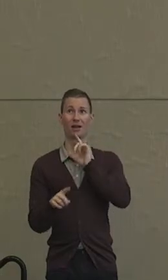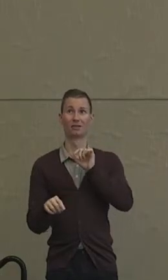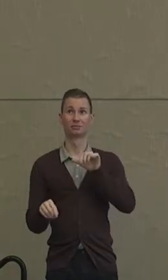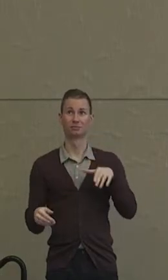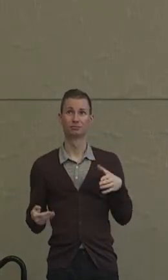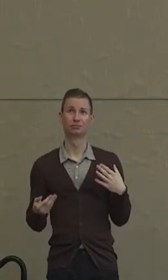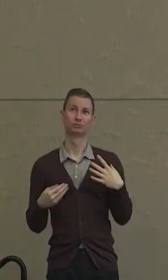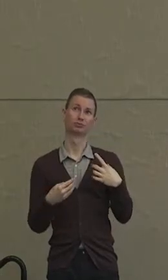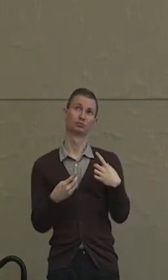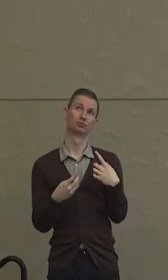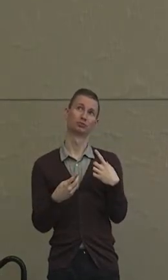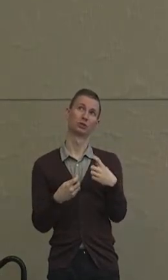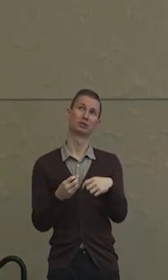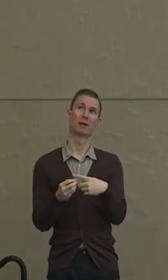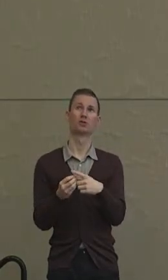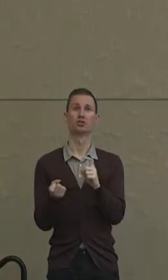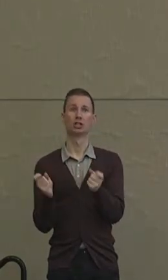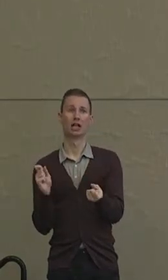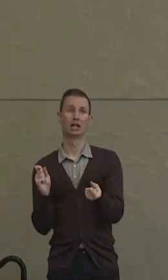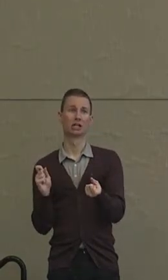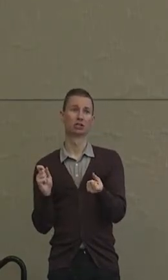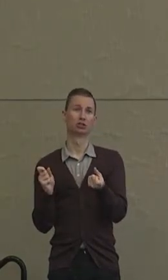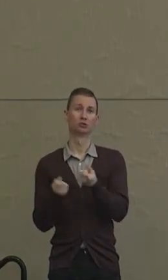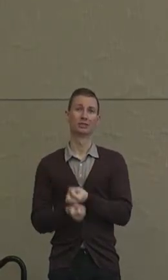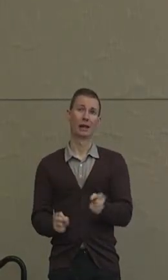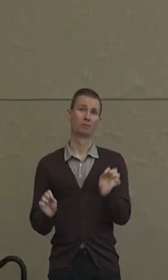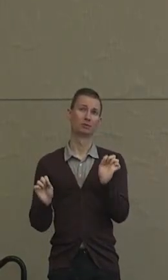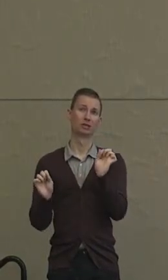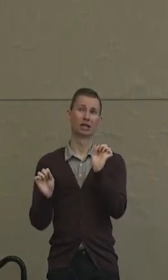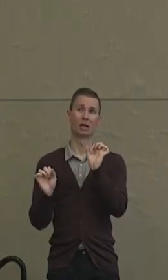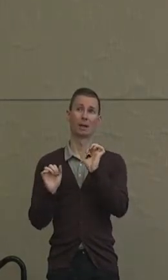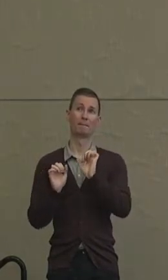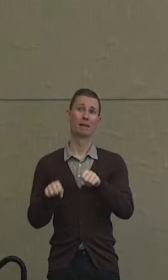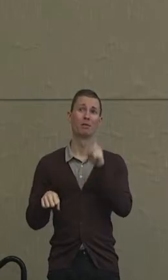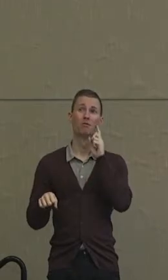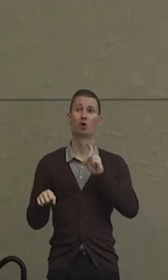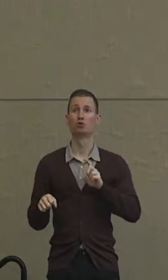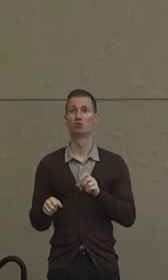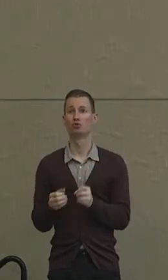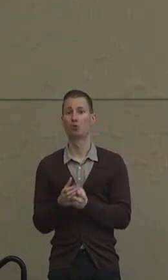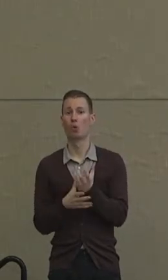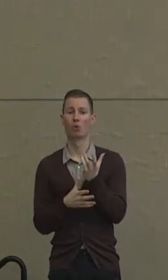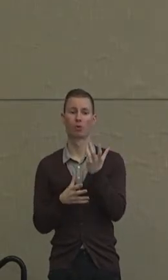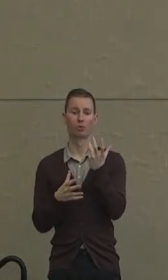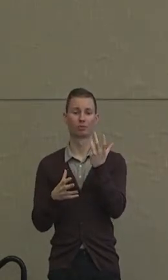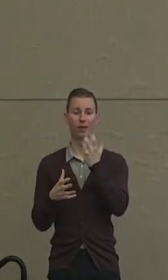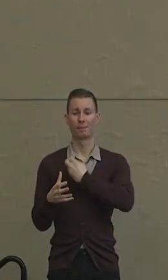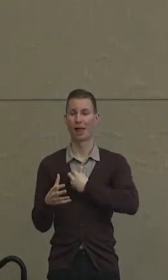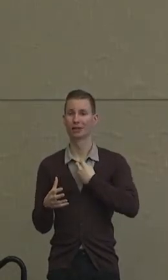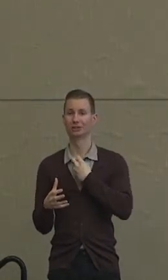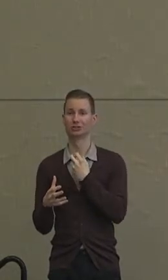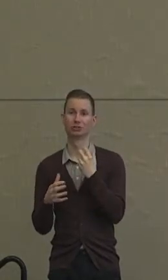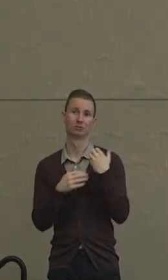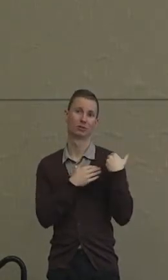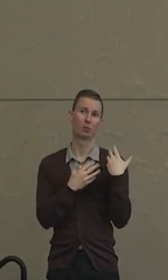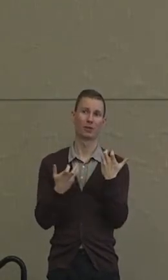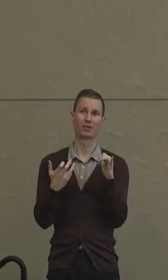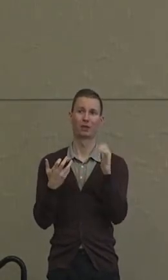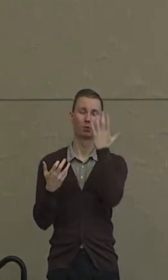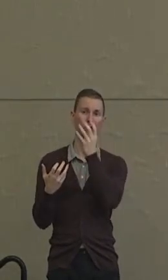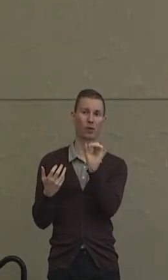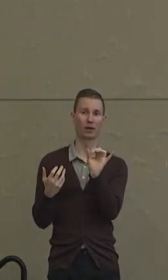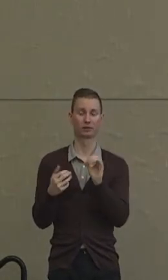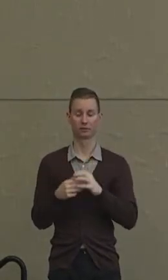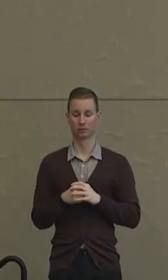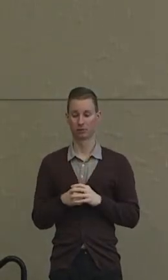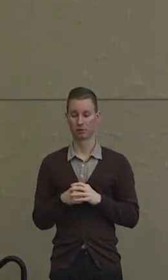about change, redemption, possibility of growth, what apology and accountability might look like, and